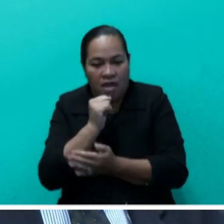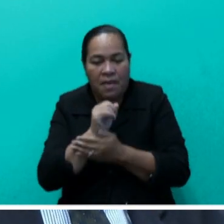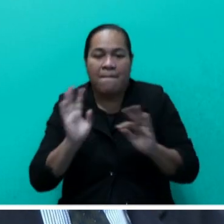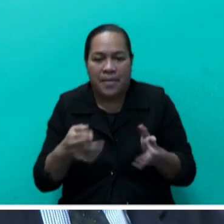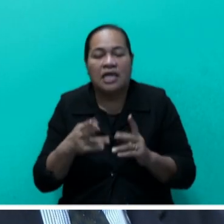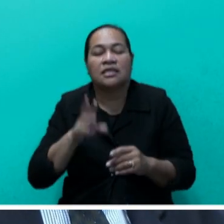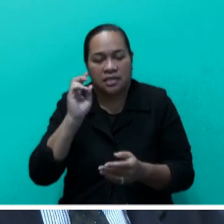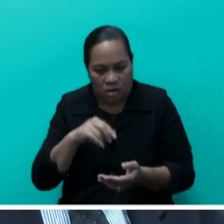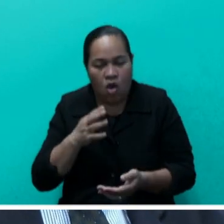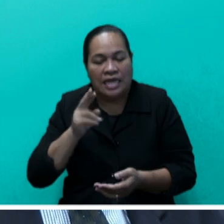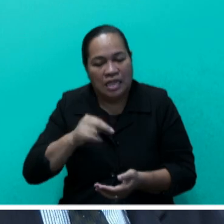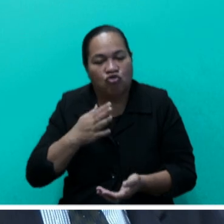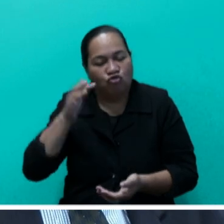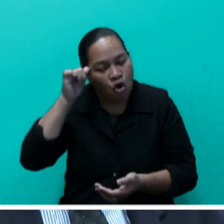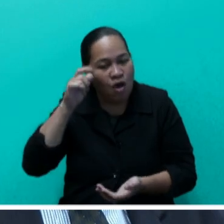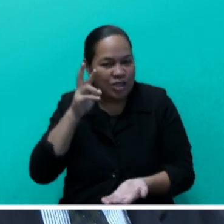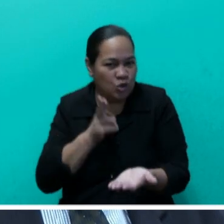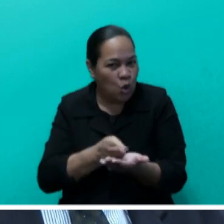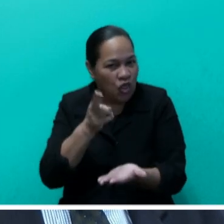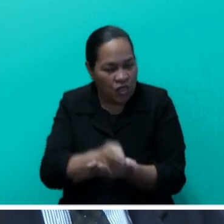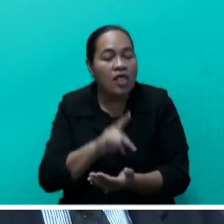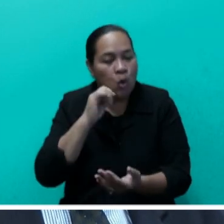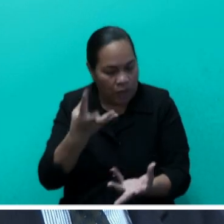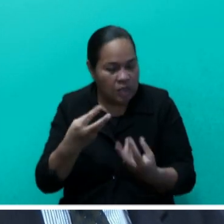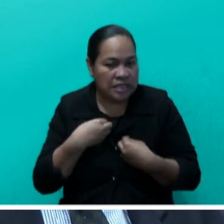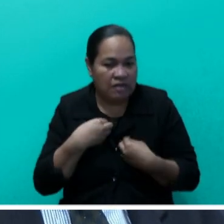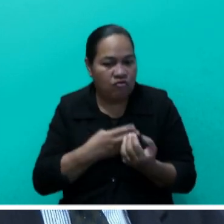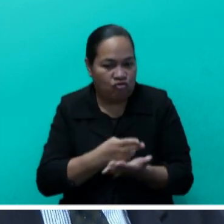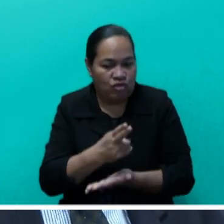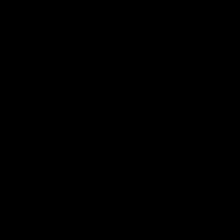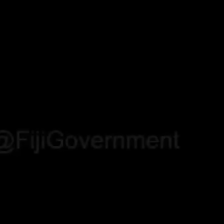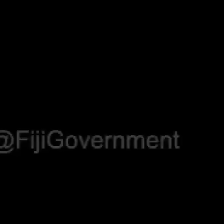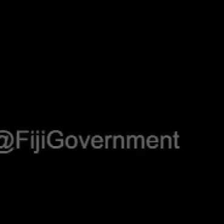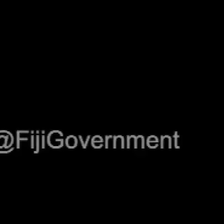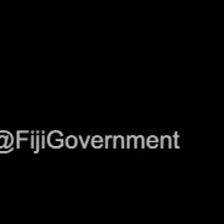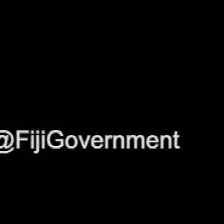the truth which they shall get. I thank you, sir.